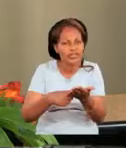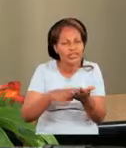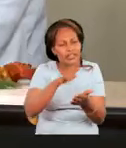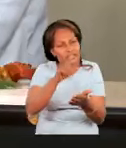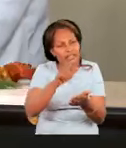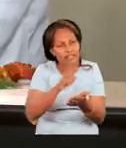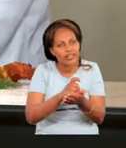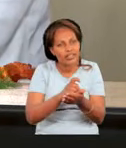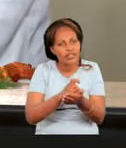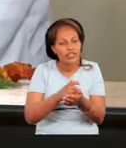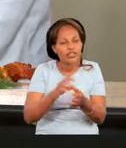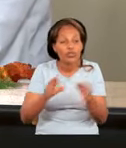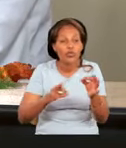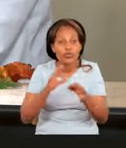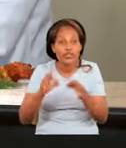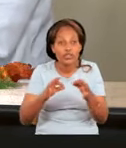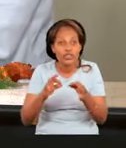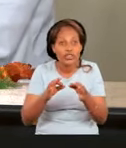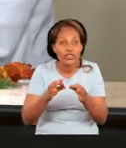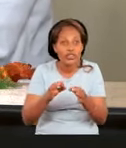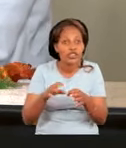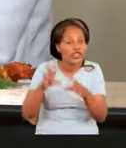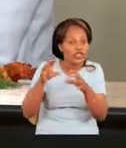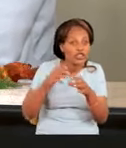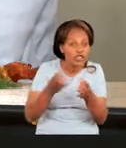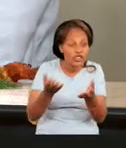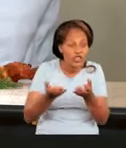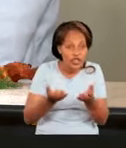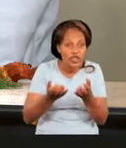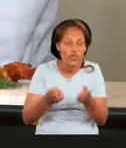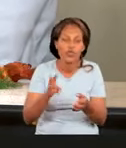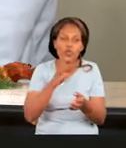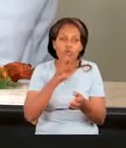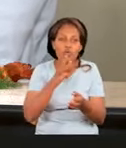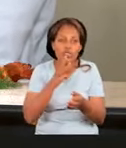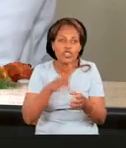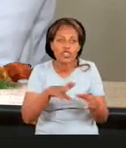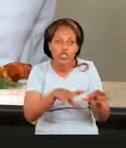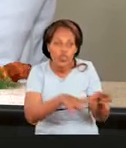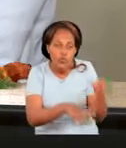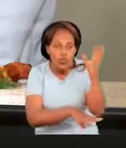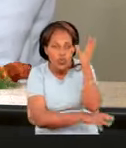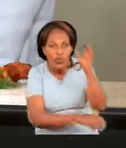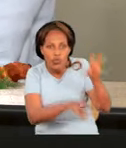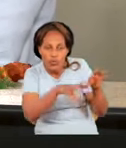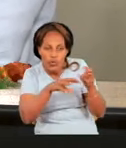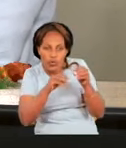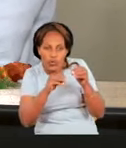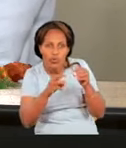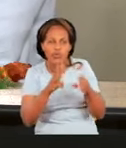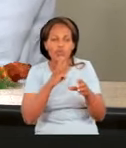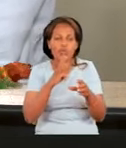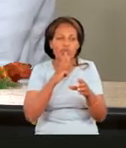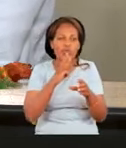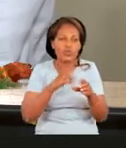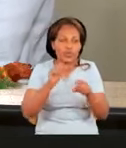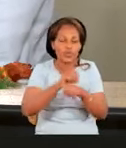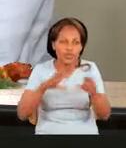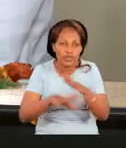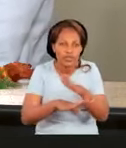A photosynthesis also needs water. The root absorbs water from the soil. Then the